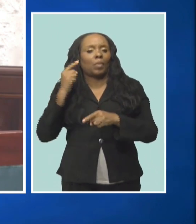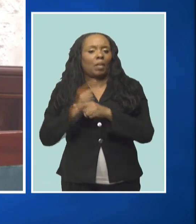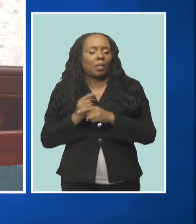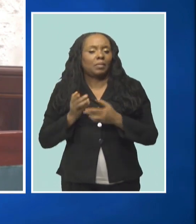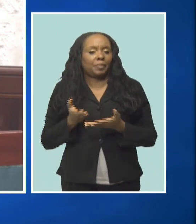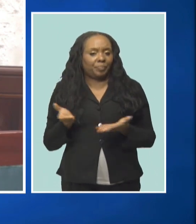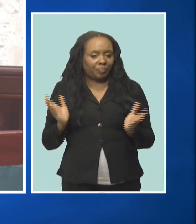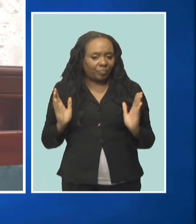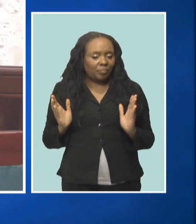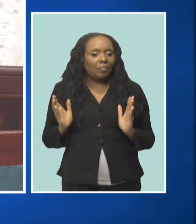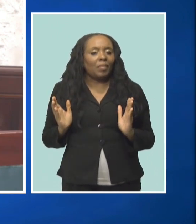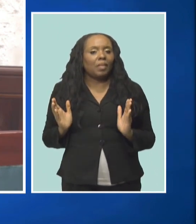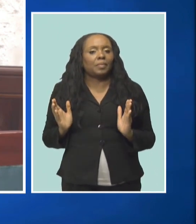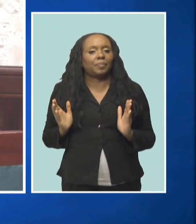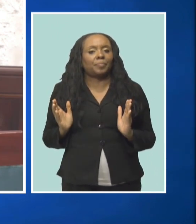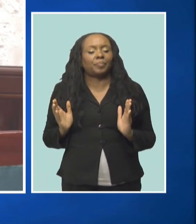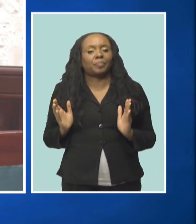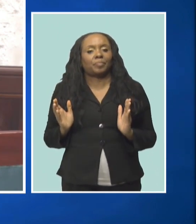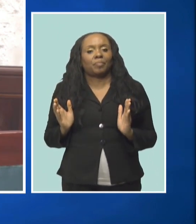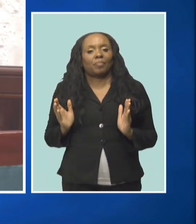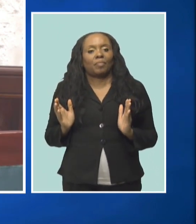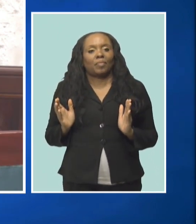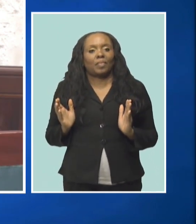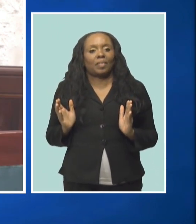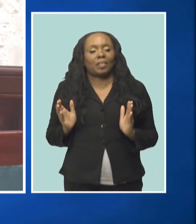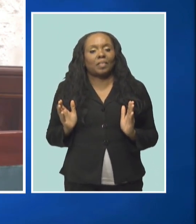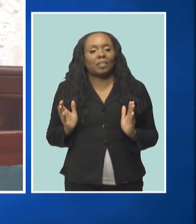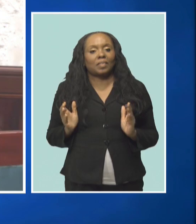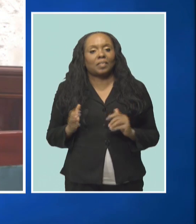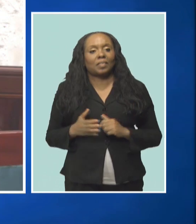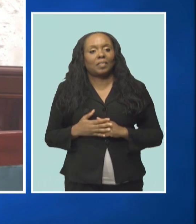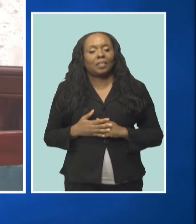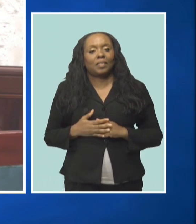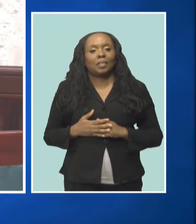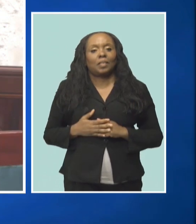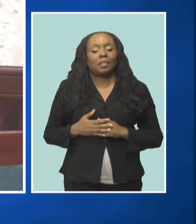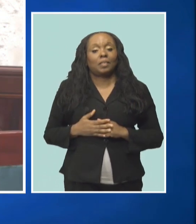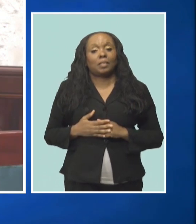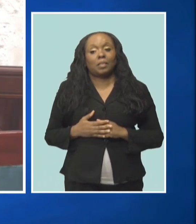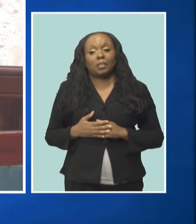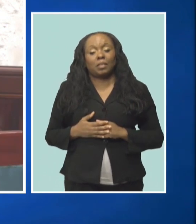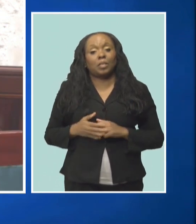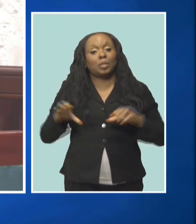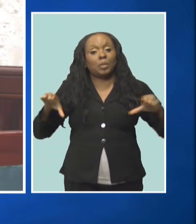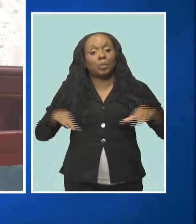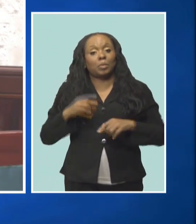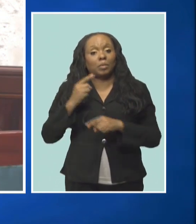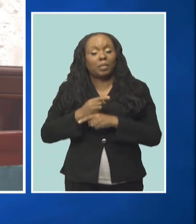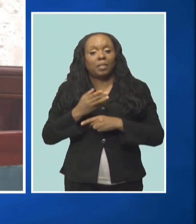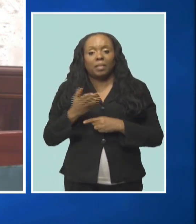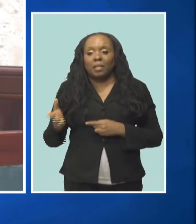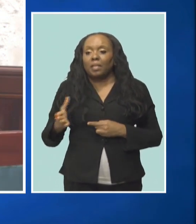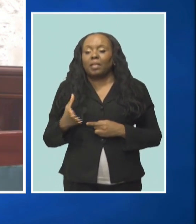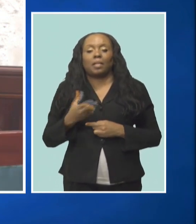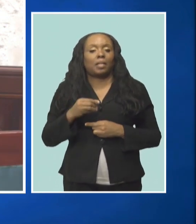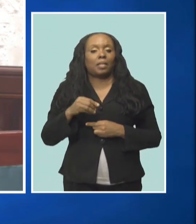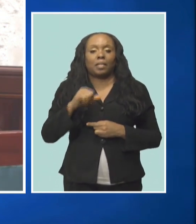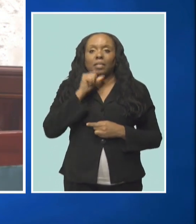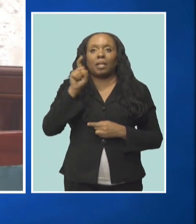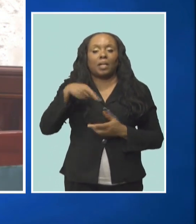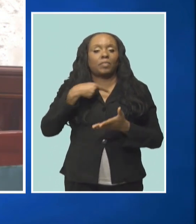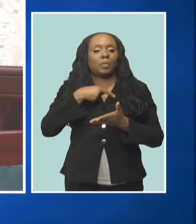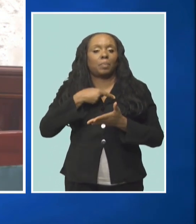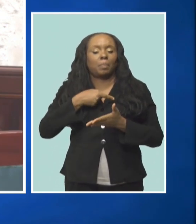front and to not have the penalties necessarily be a burden to